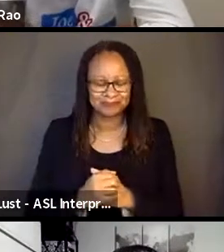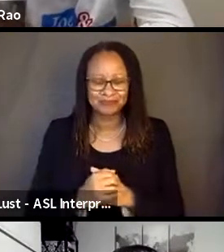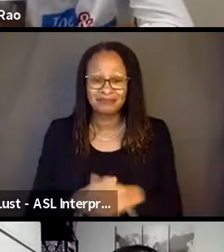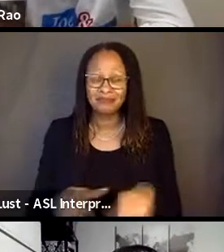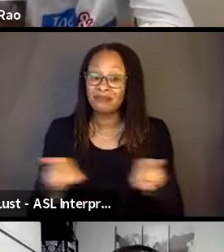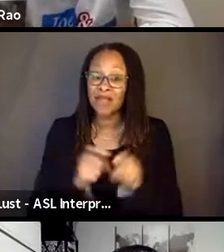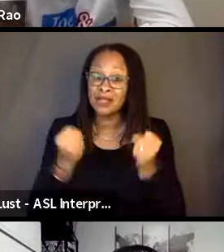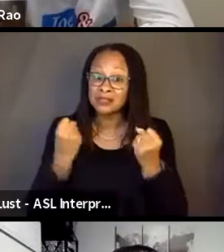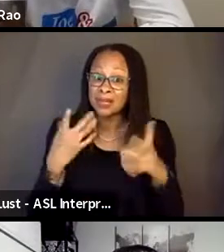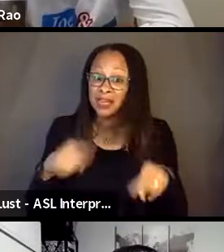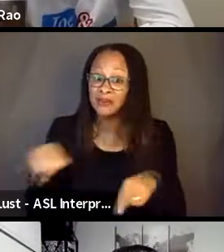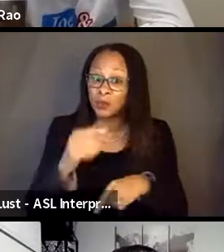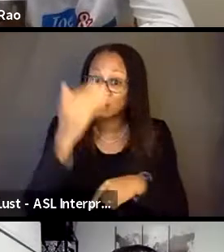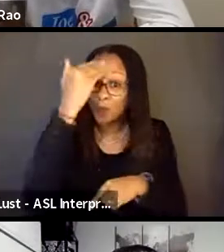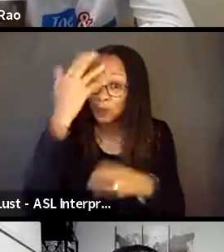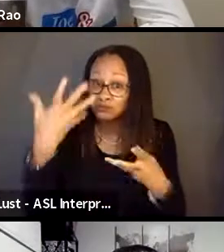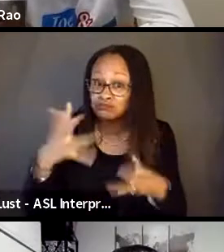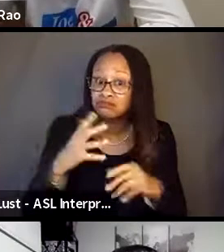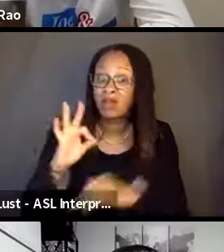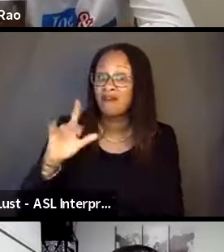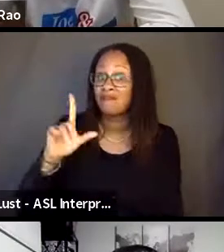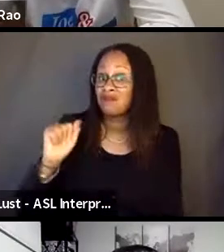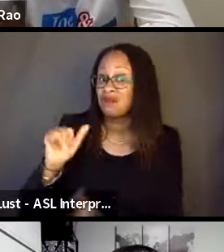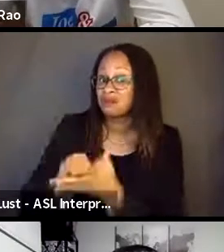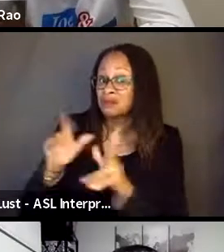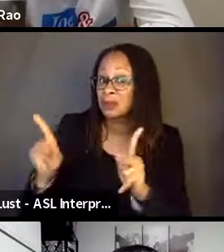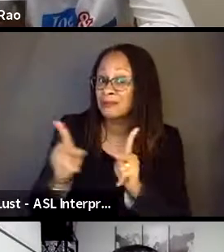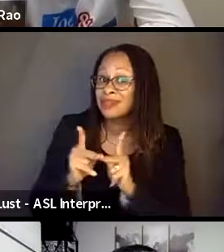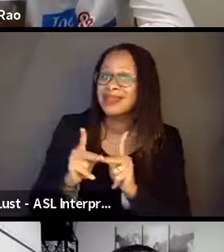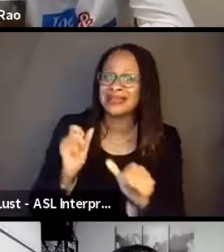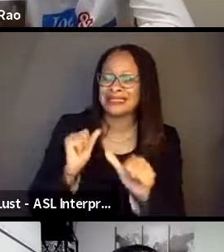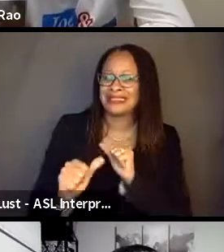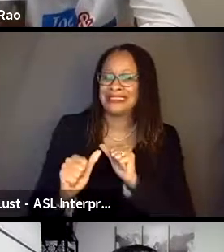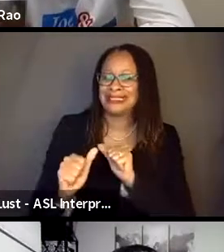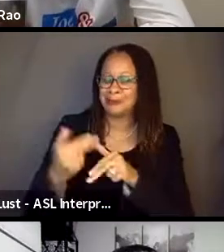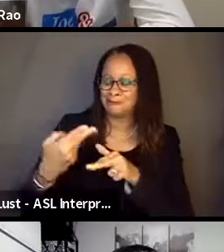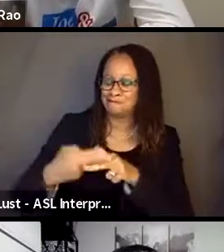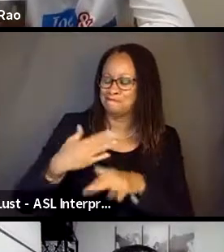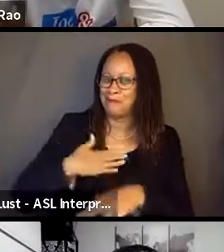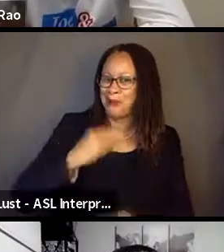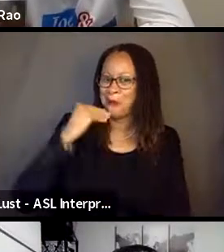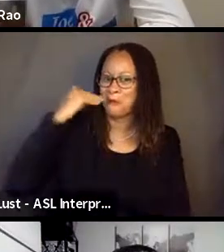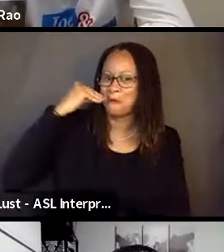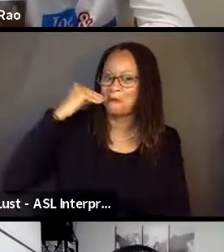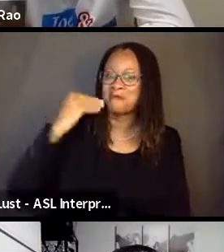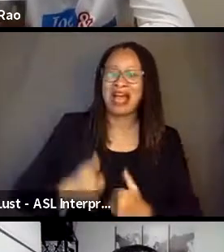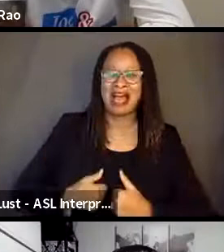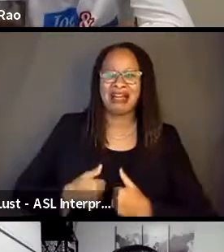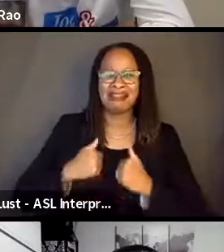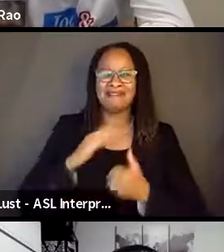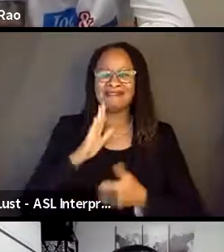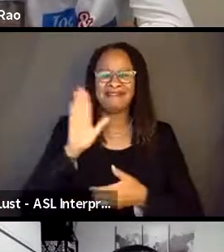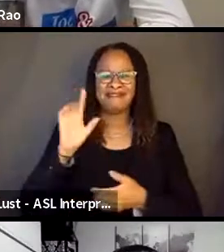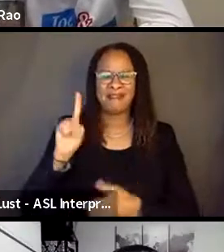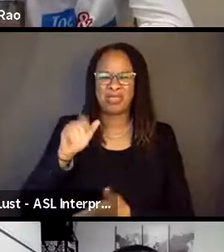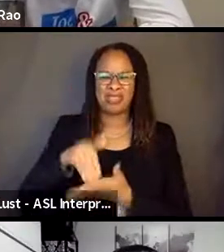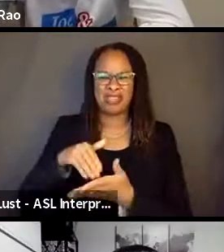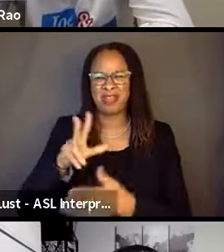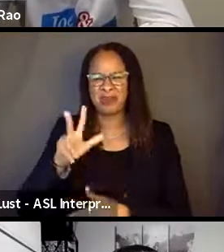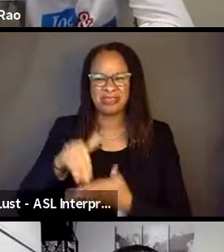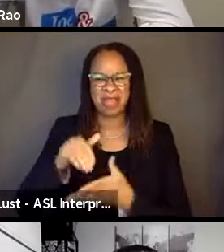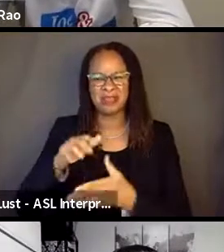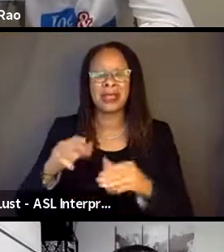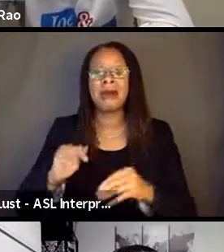many of you know, Florida is the place that I still call home. Although I live thousands of miles away